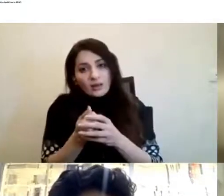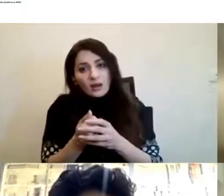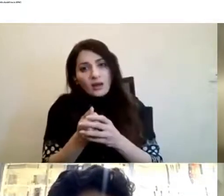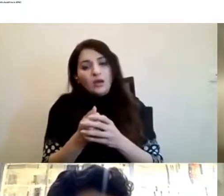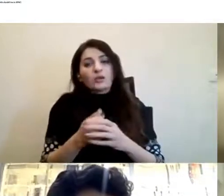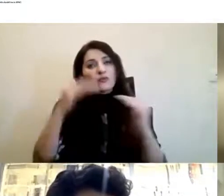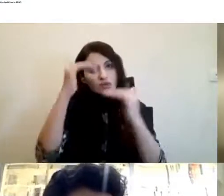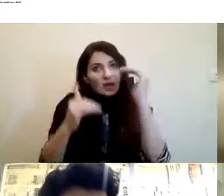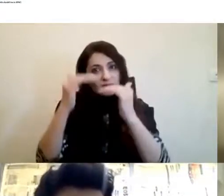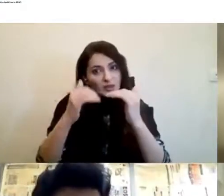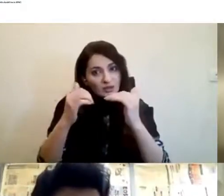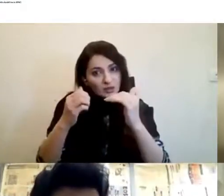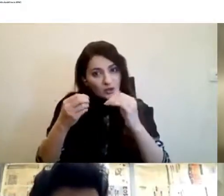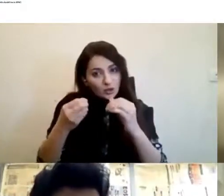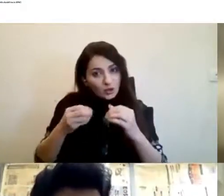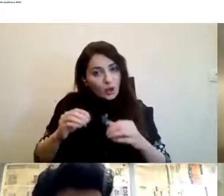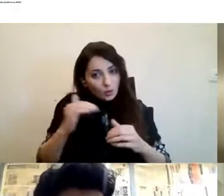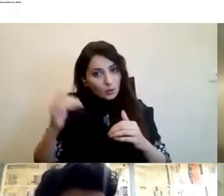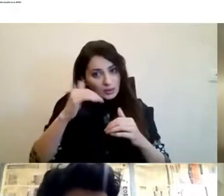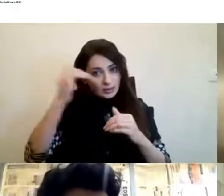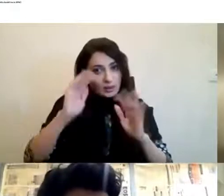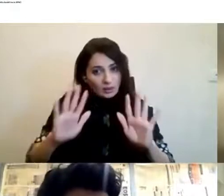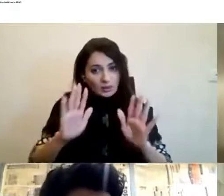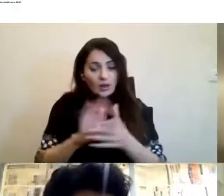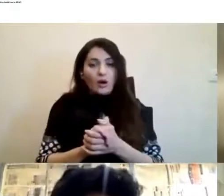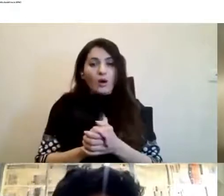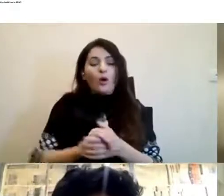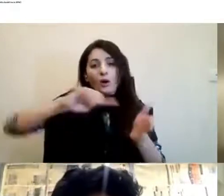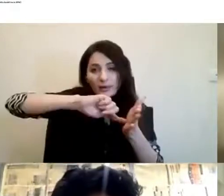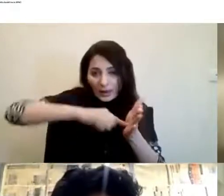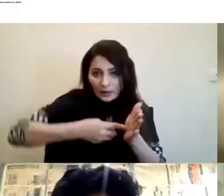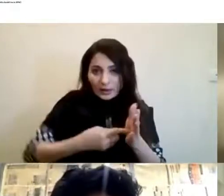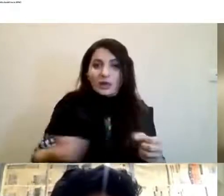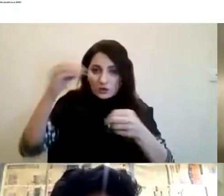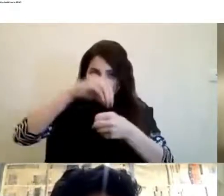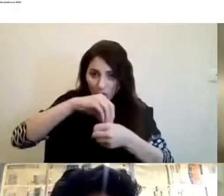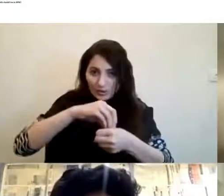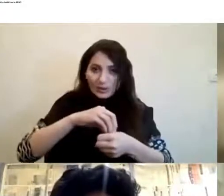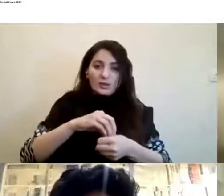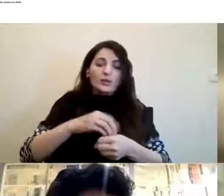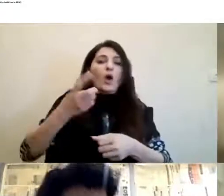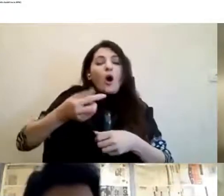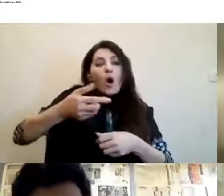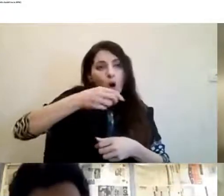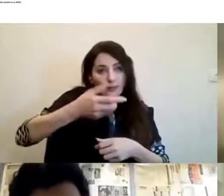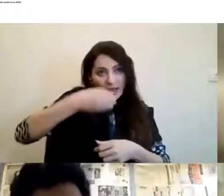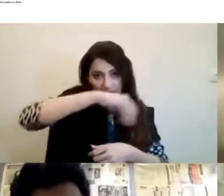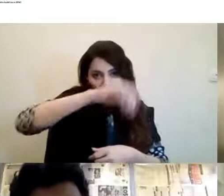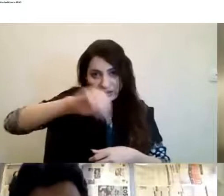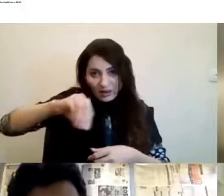standardization, and provide support through technical resources or funding or knowledge resources in any